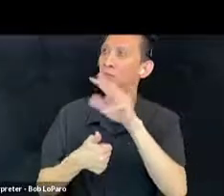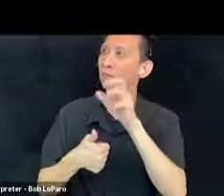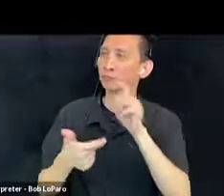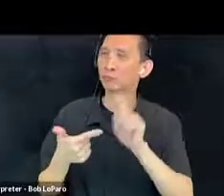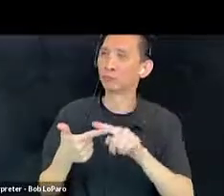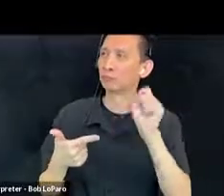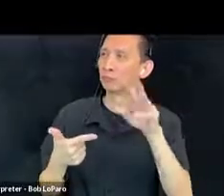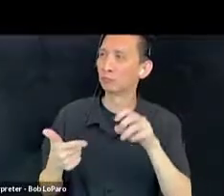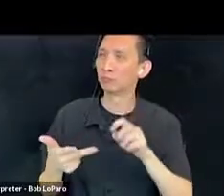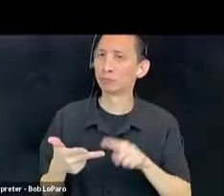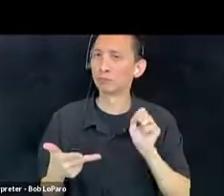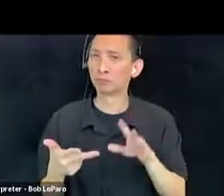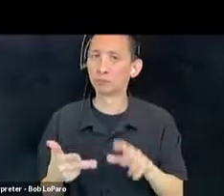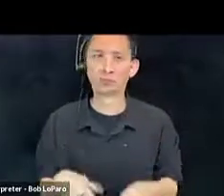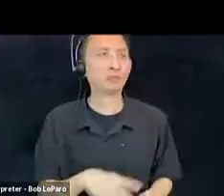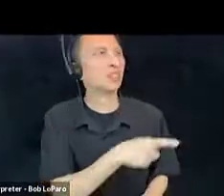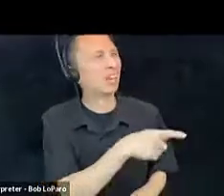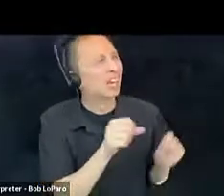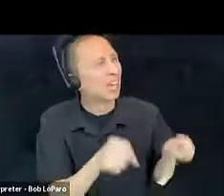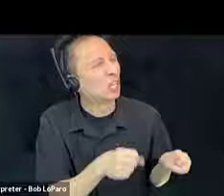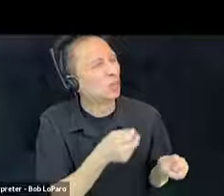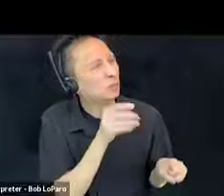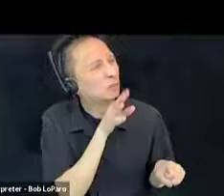I have And can you use a nice, clear voice?